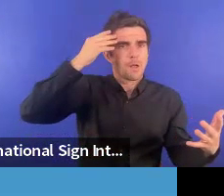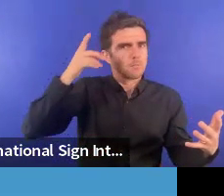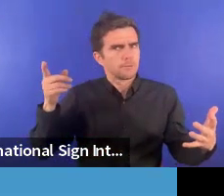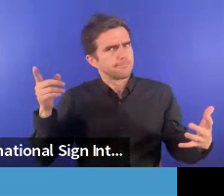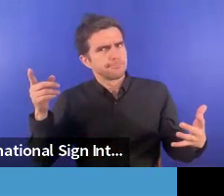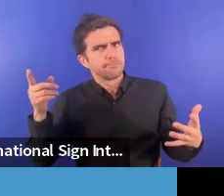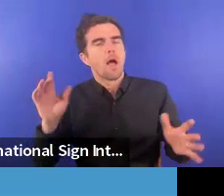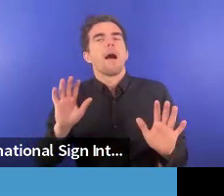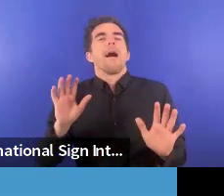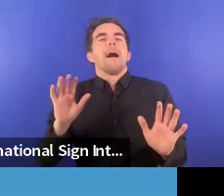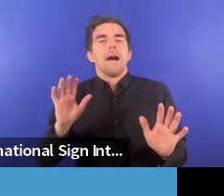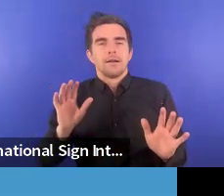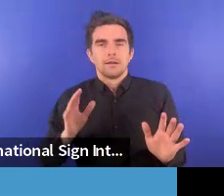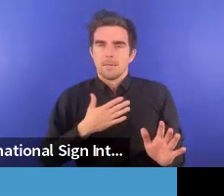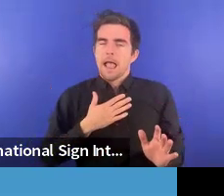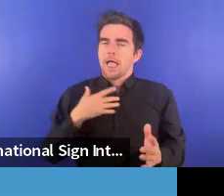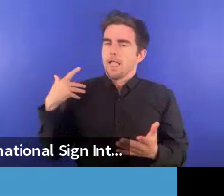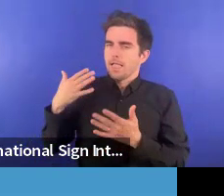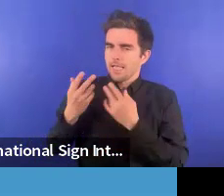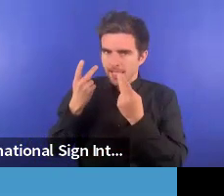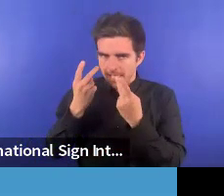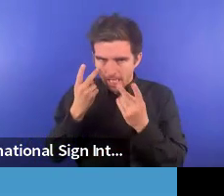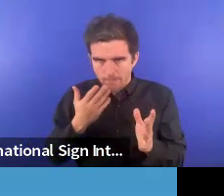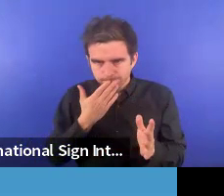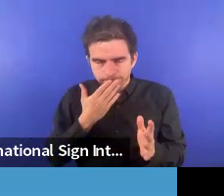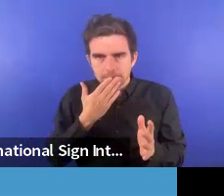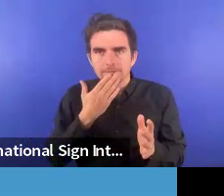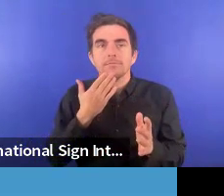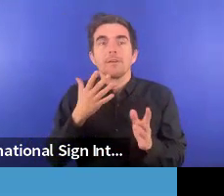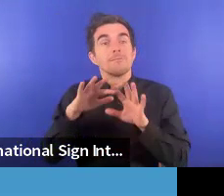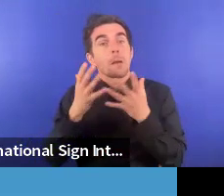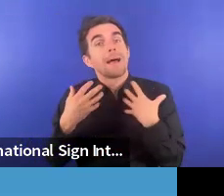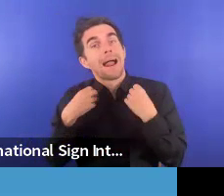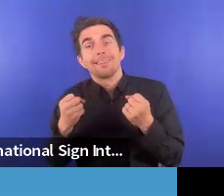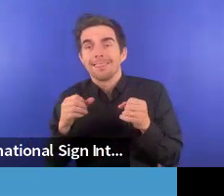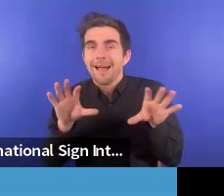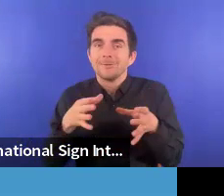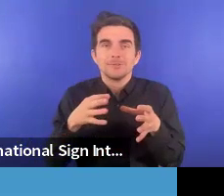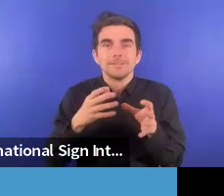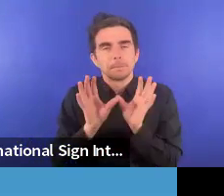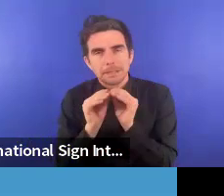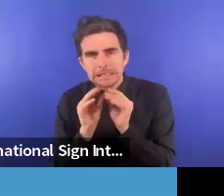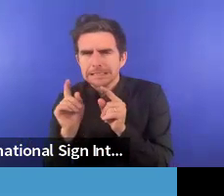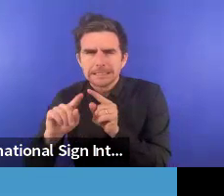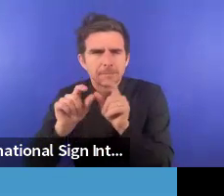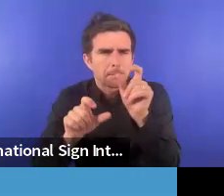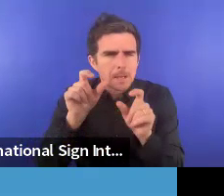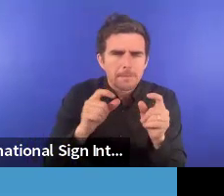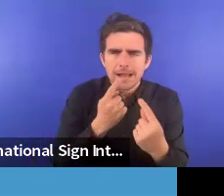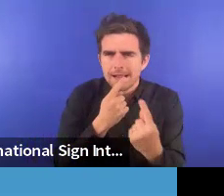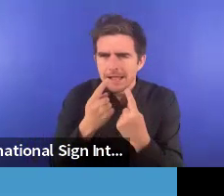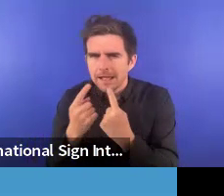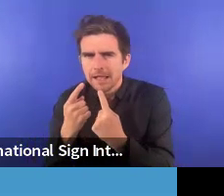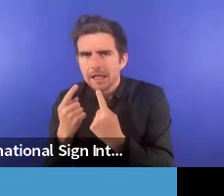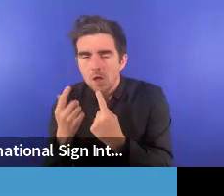different people within our Congress in US government, that a lot of them don't actually have that very basic understanding.